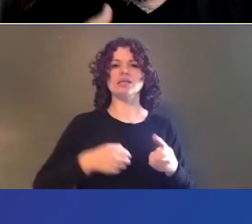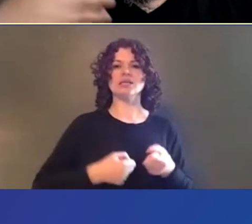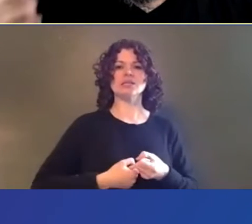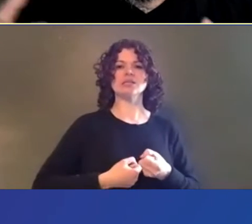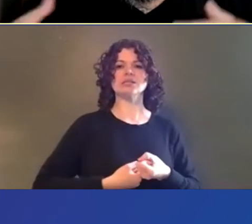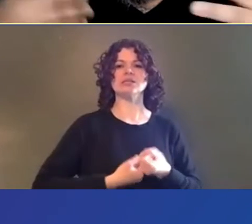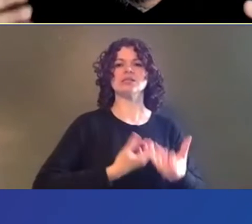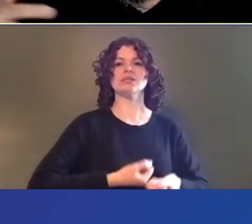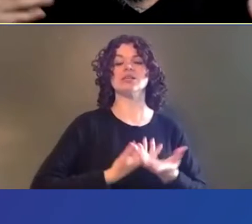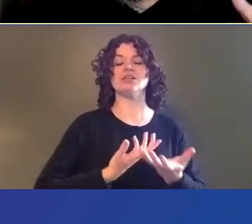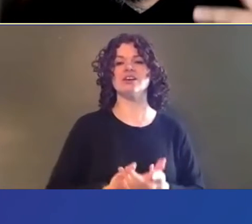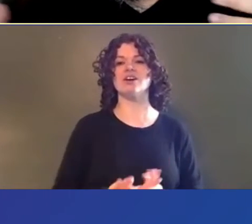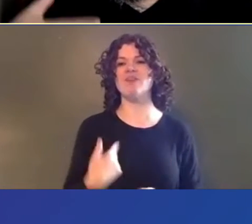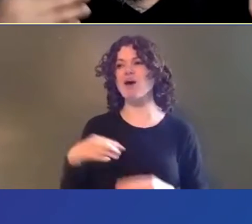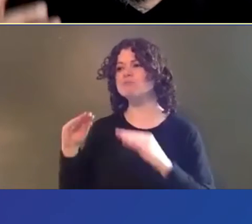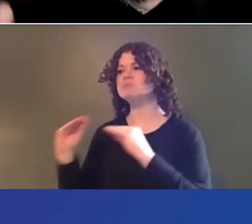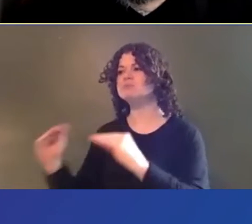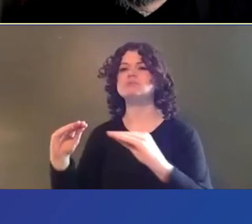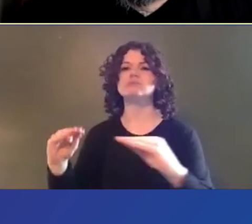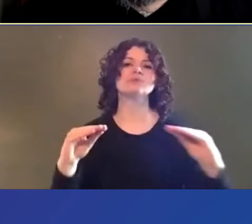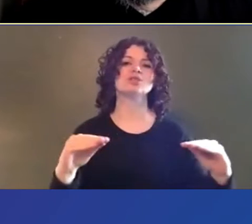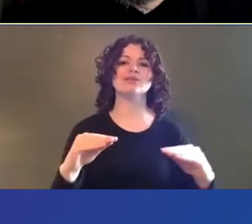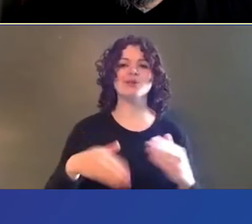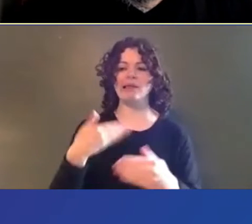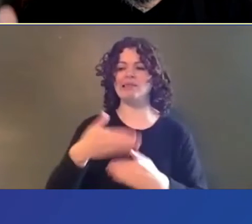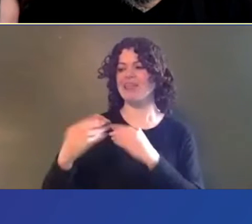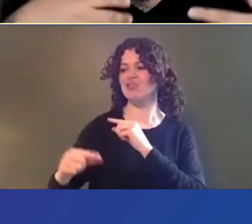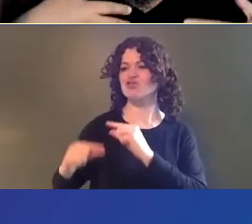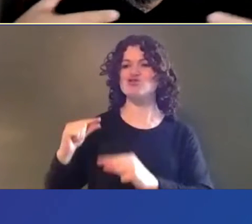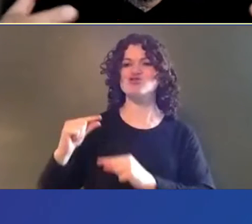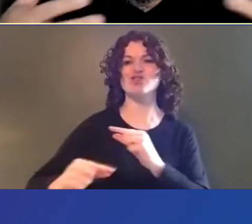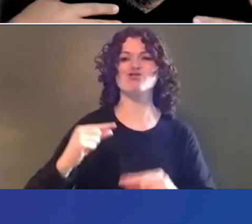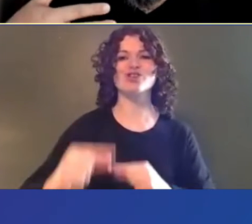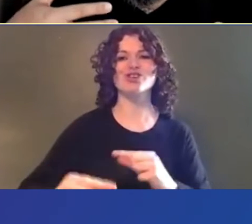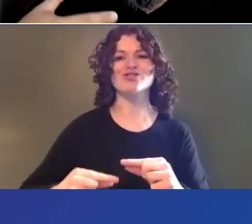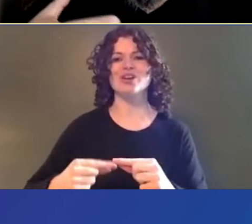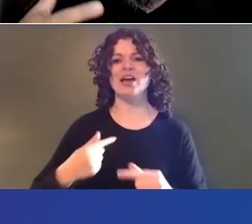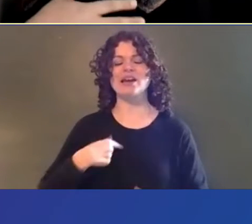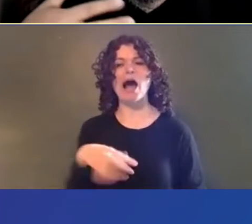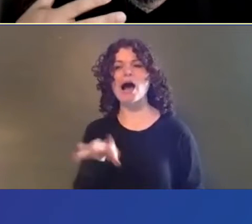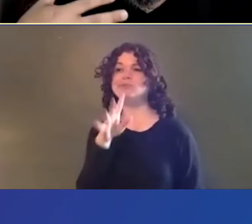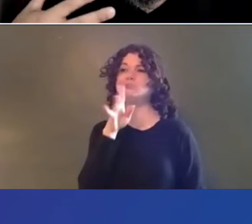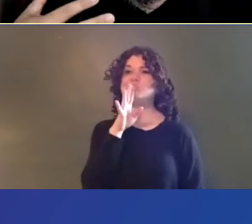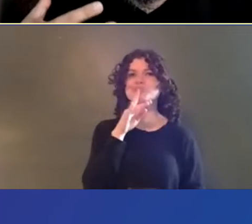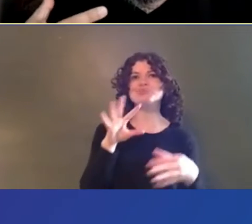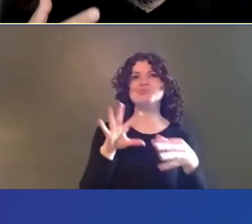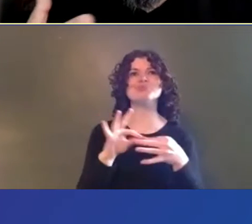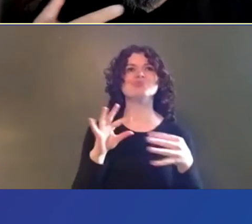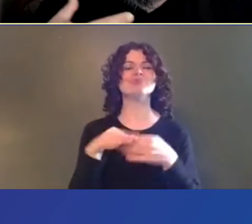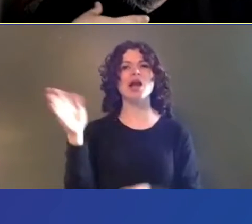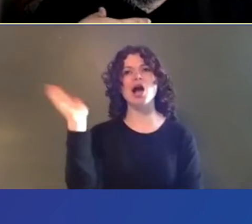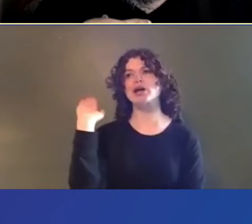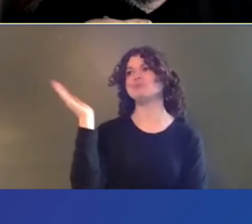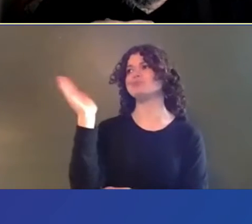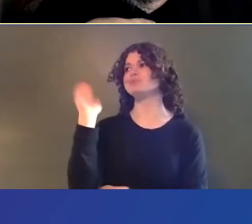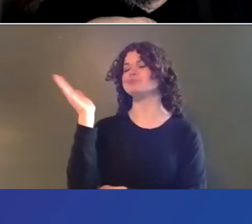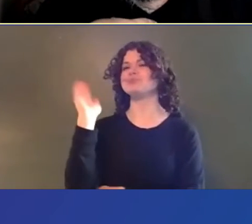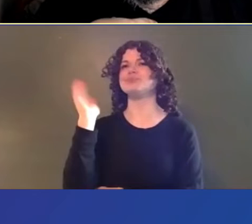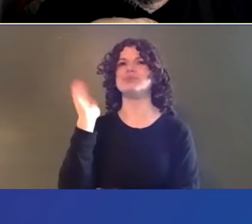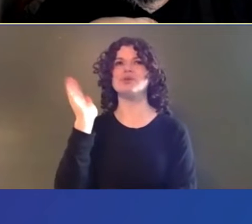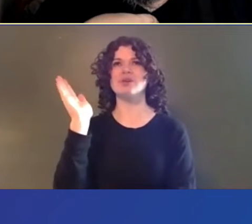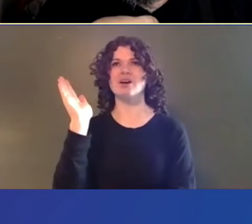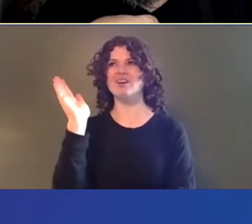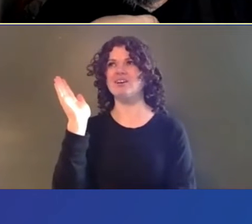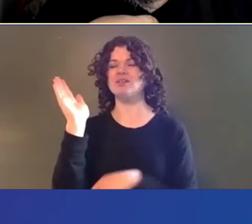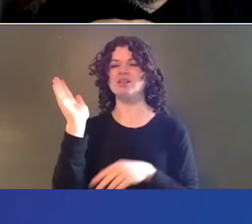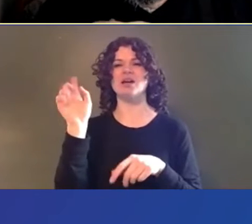of, you know, about the real world or even just life in New York, I hear myself speaking about that, and I try to really try to incorporate that for